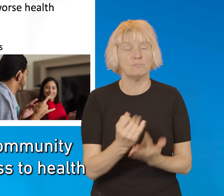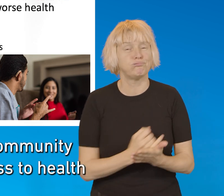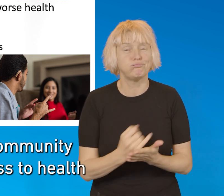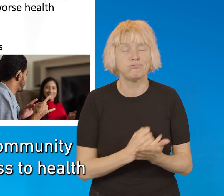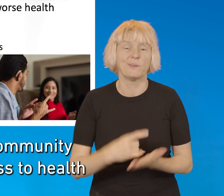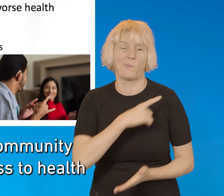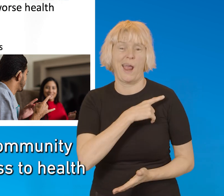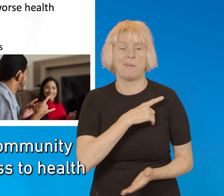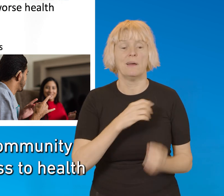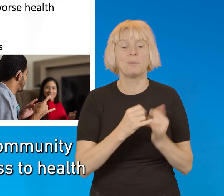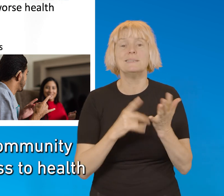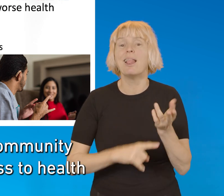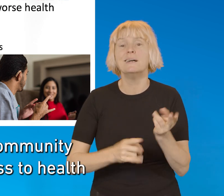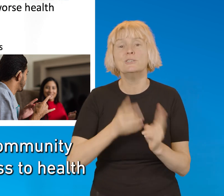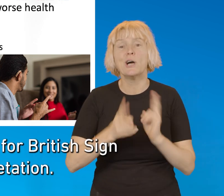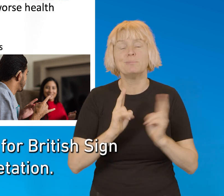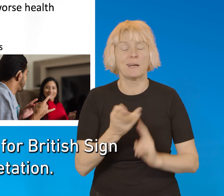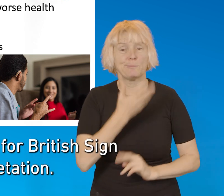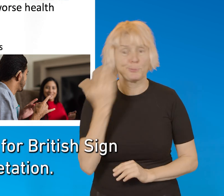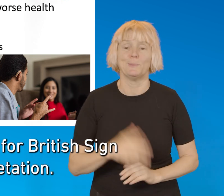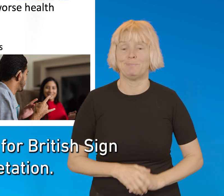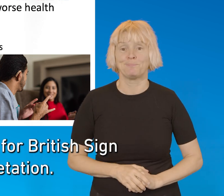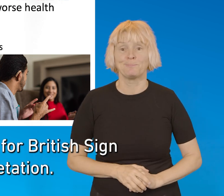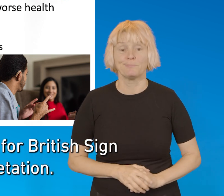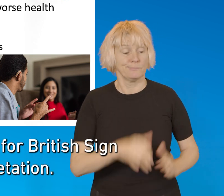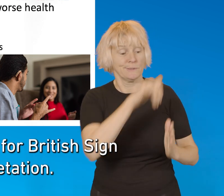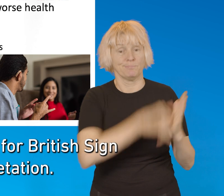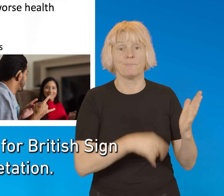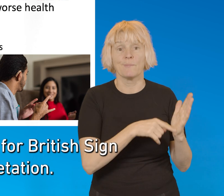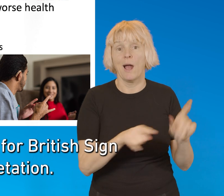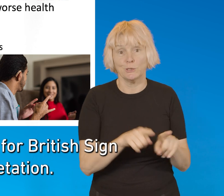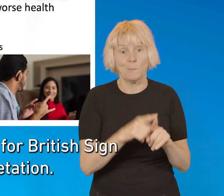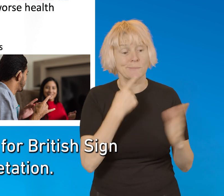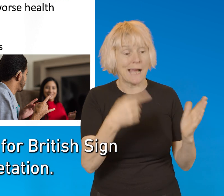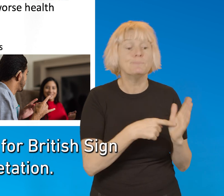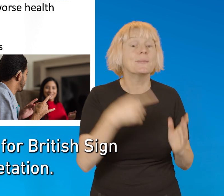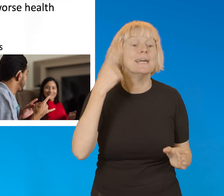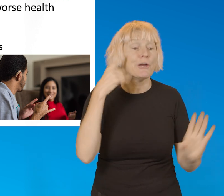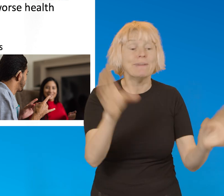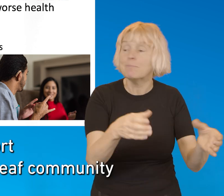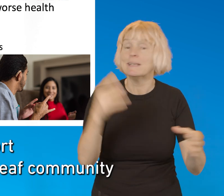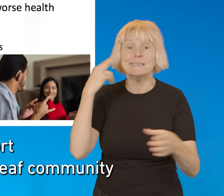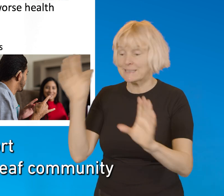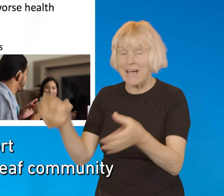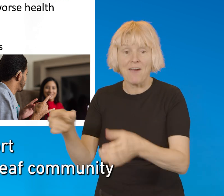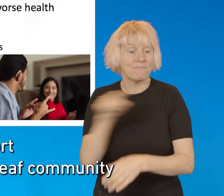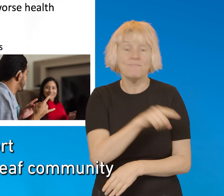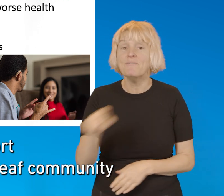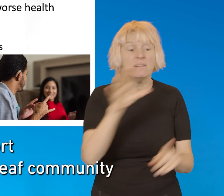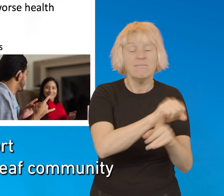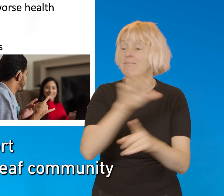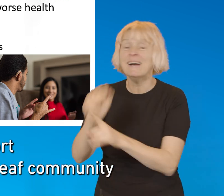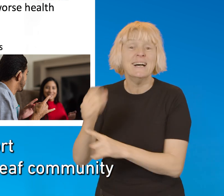People in the deaf community can have limited access to health education due to the need for British Sign Language interpretation, and the report